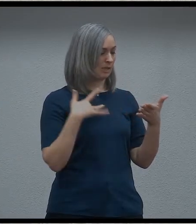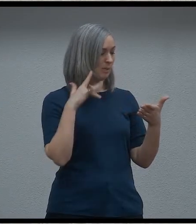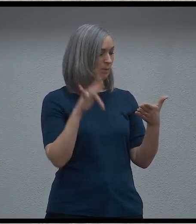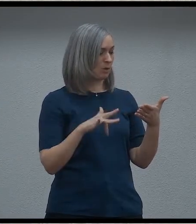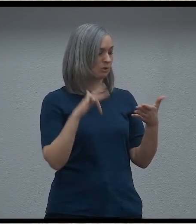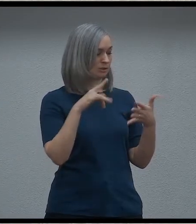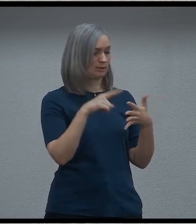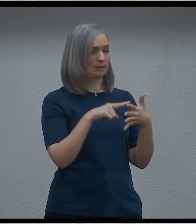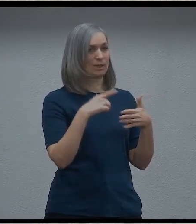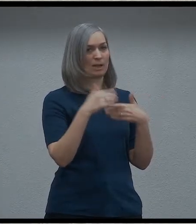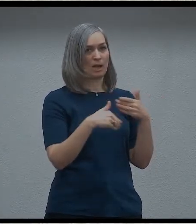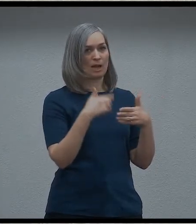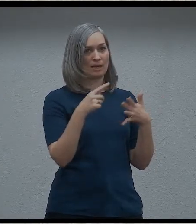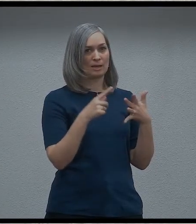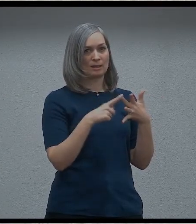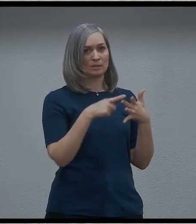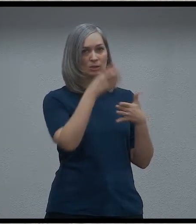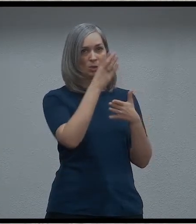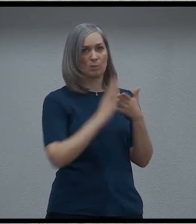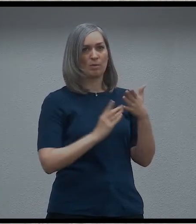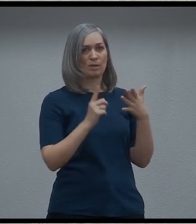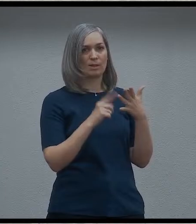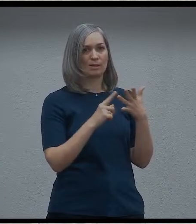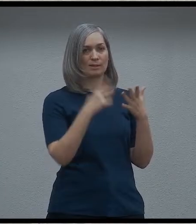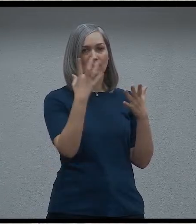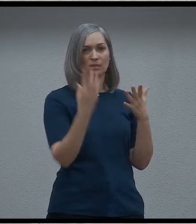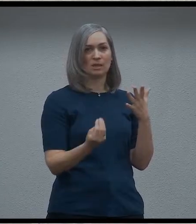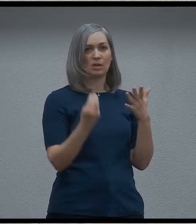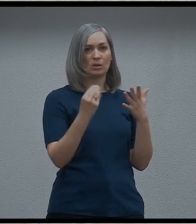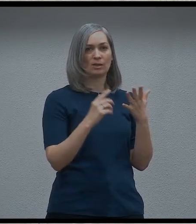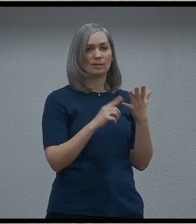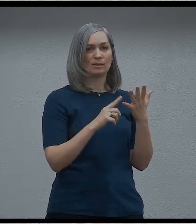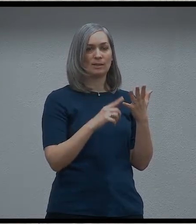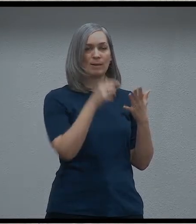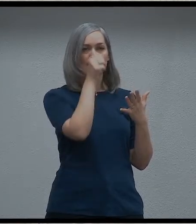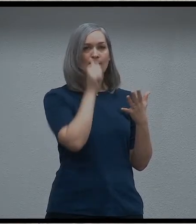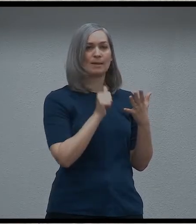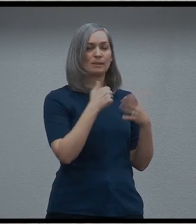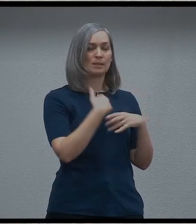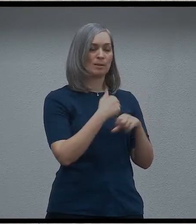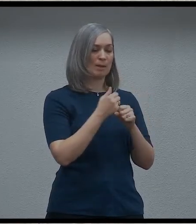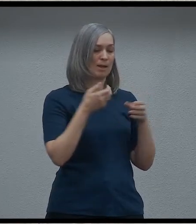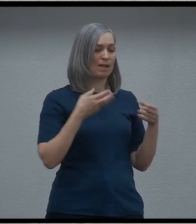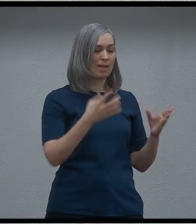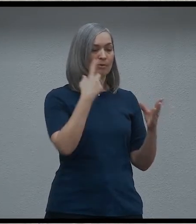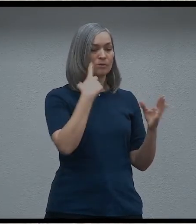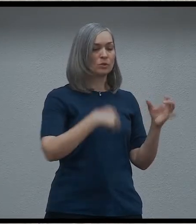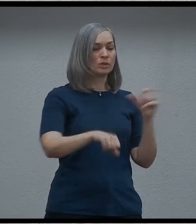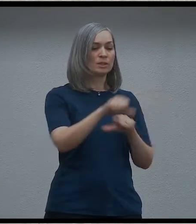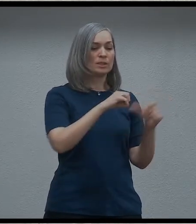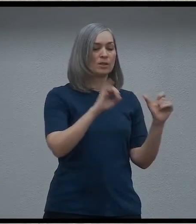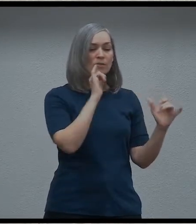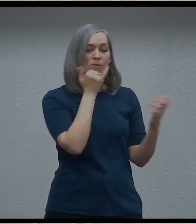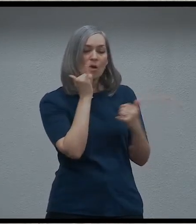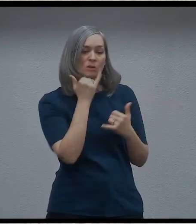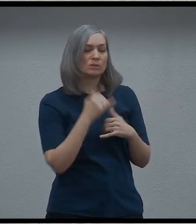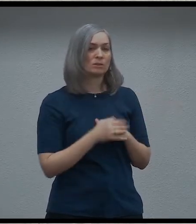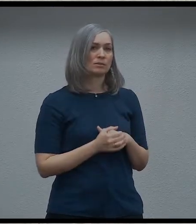mercy, kindness, humility, gentleness, and patience, making allowance for one another's